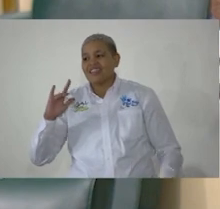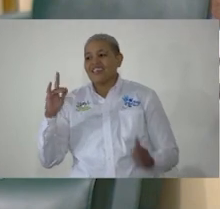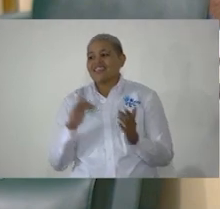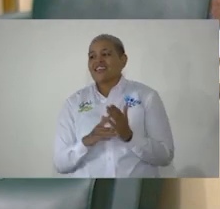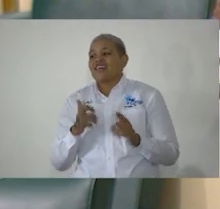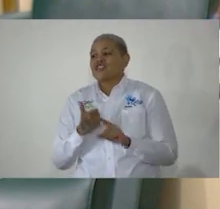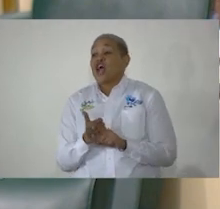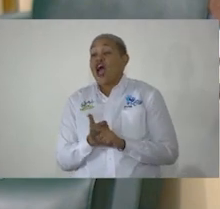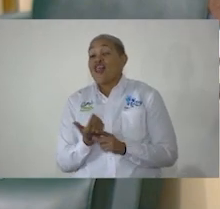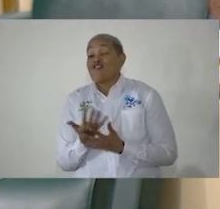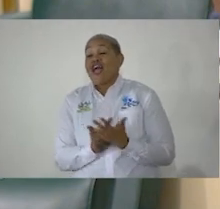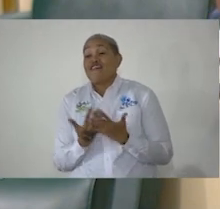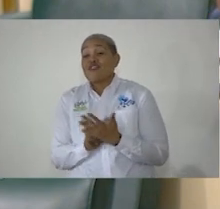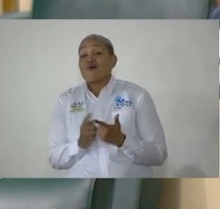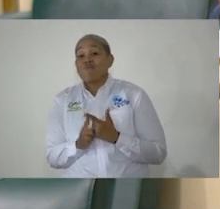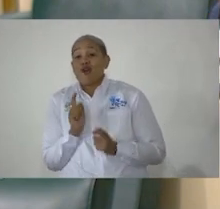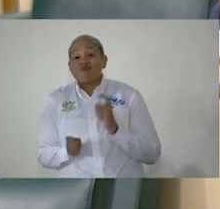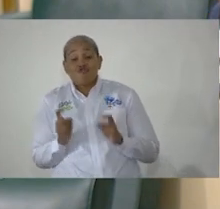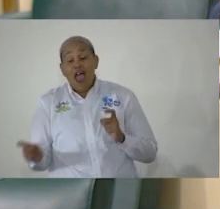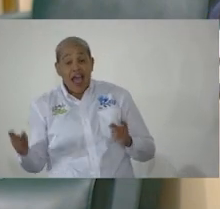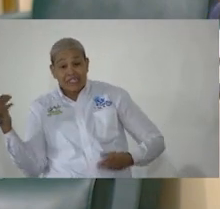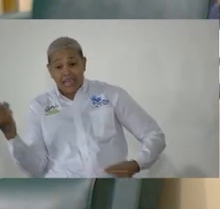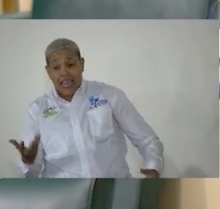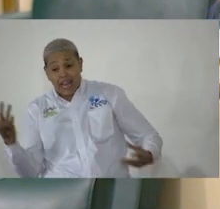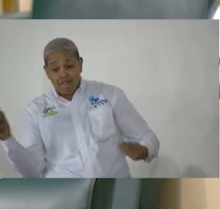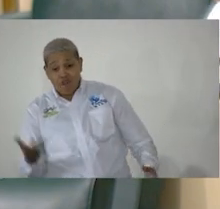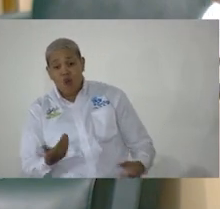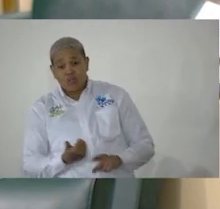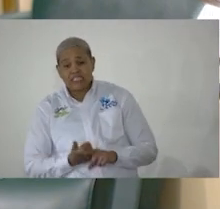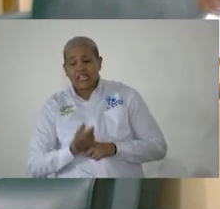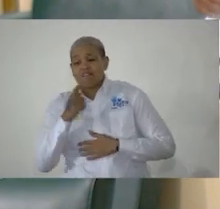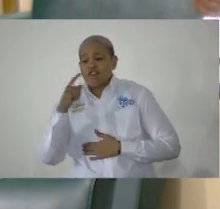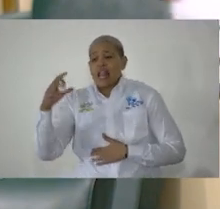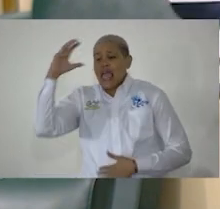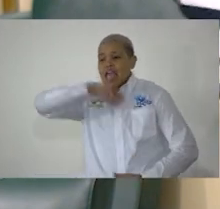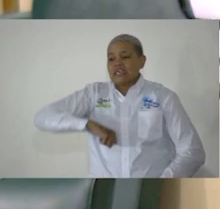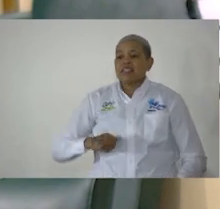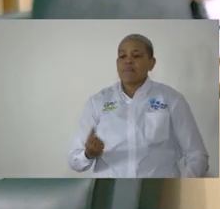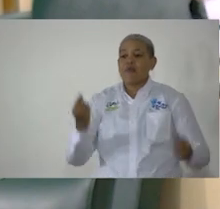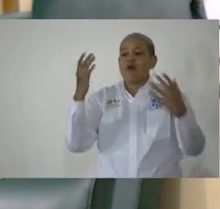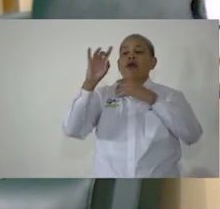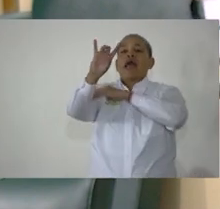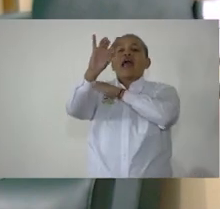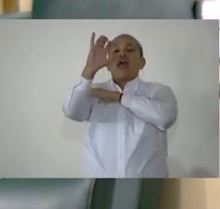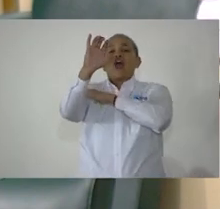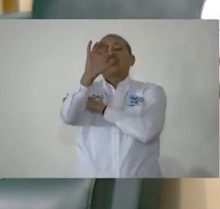government revenue and grant inflows are estimated at